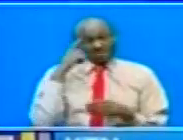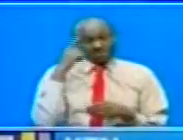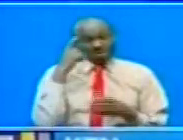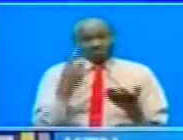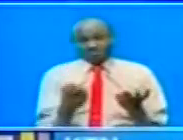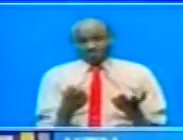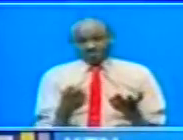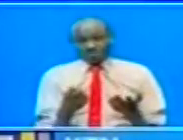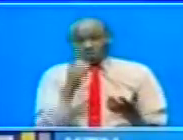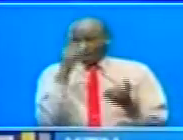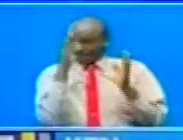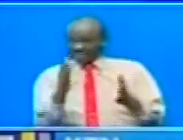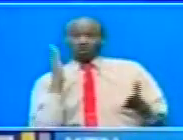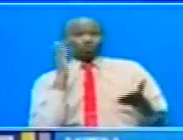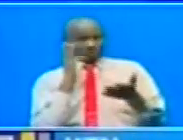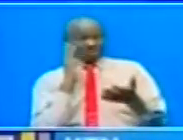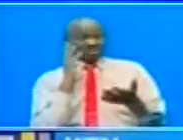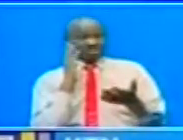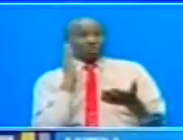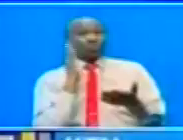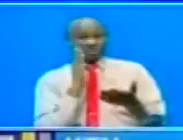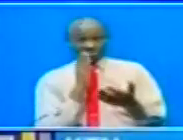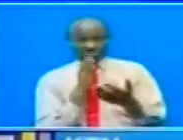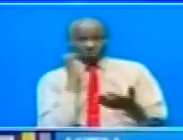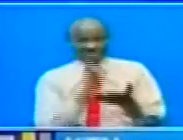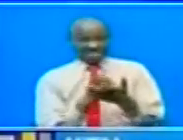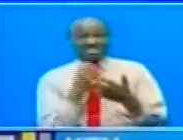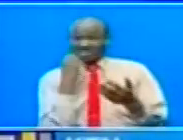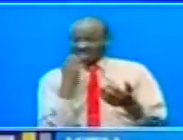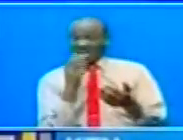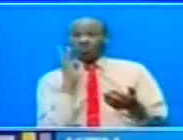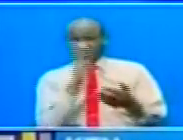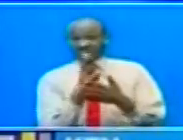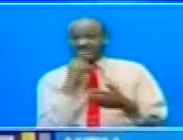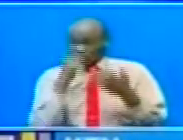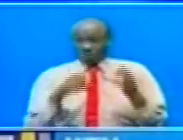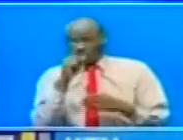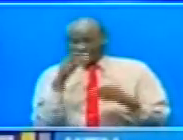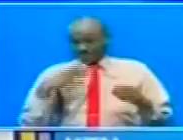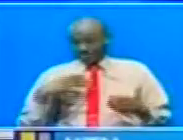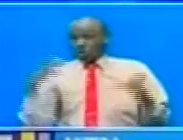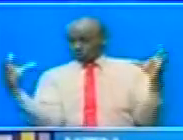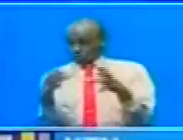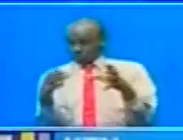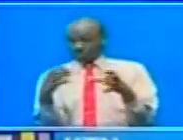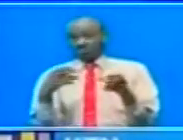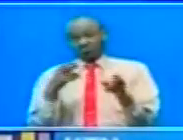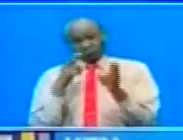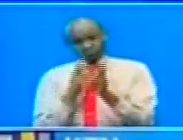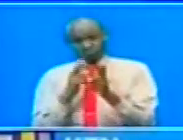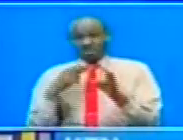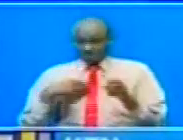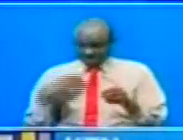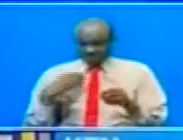some eyewitnesses, it was believed that there was a gunman who attacked